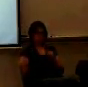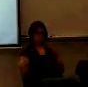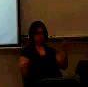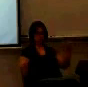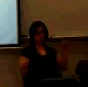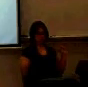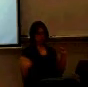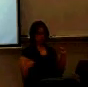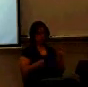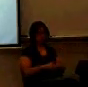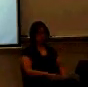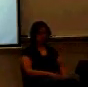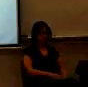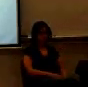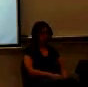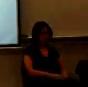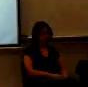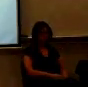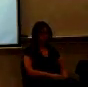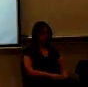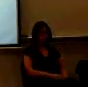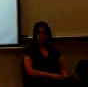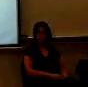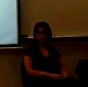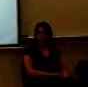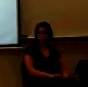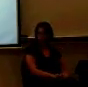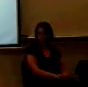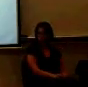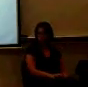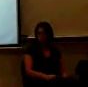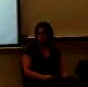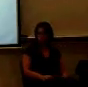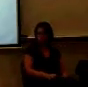figure out where they came from, if it was in a river or pond or something